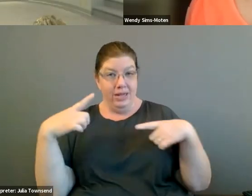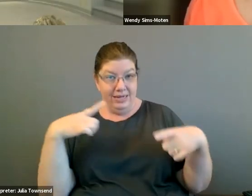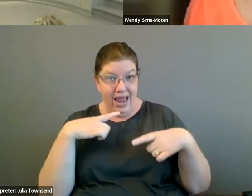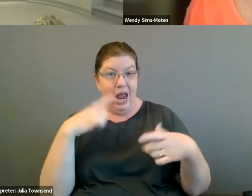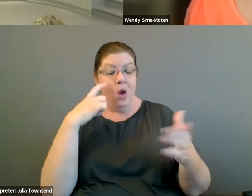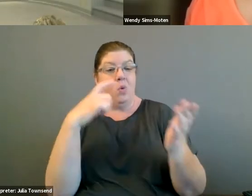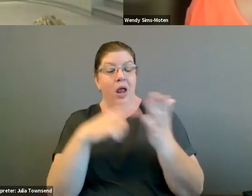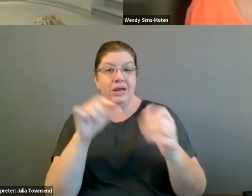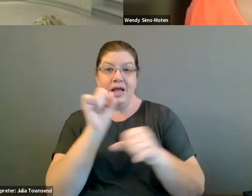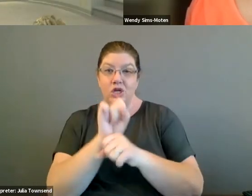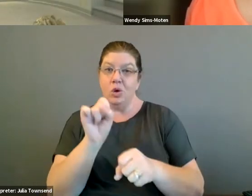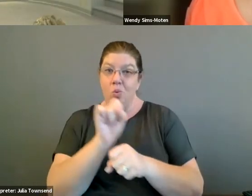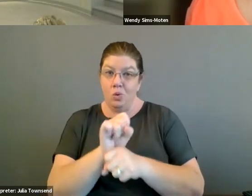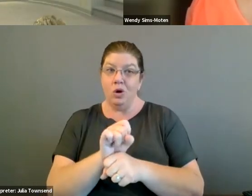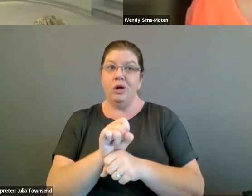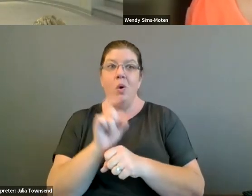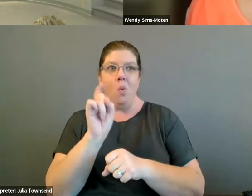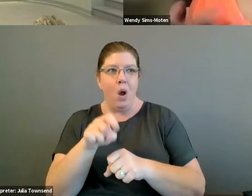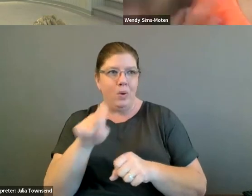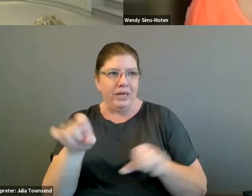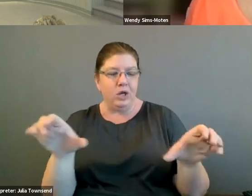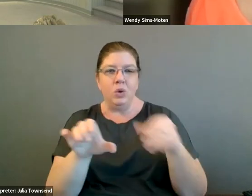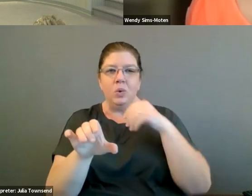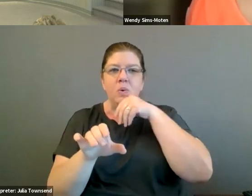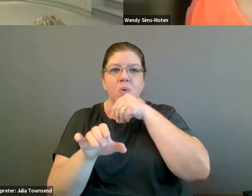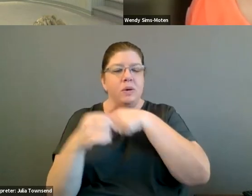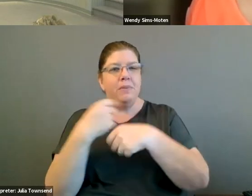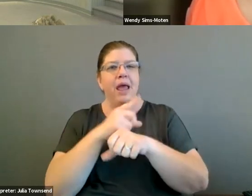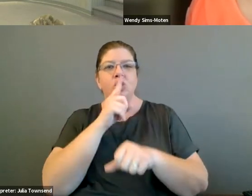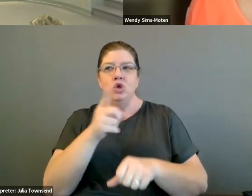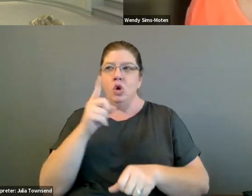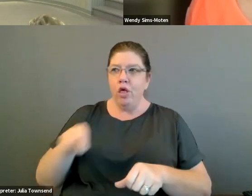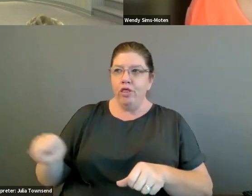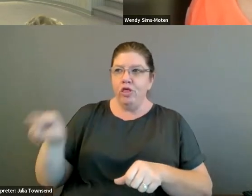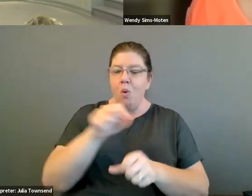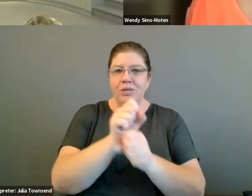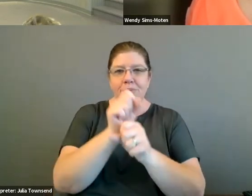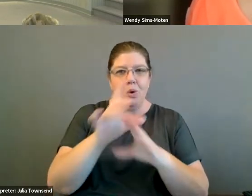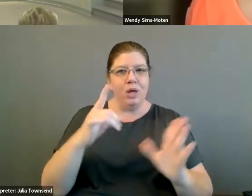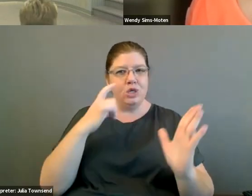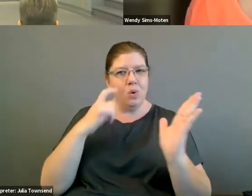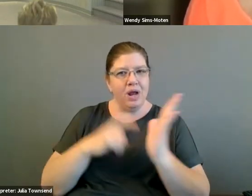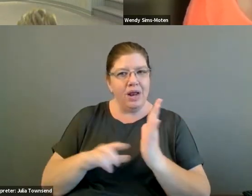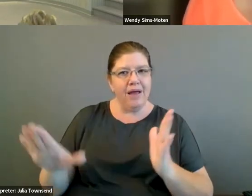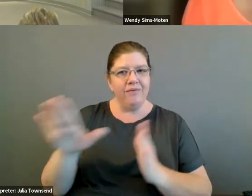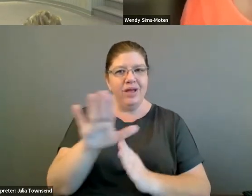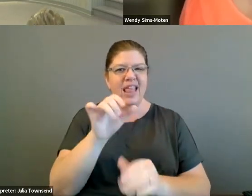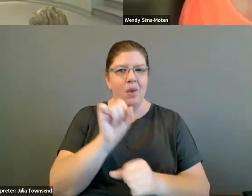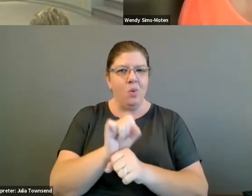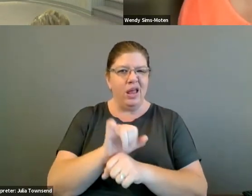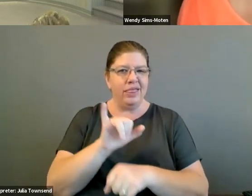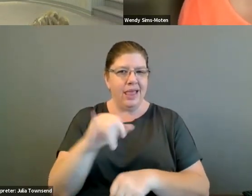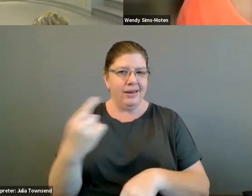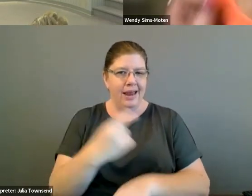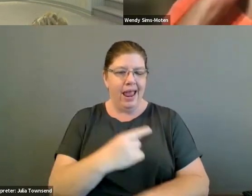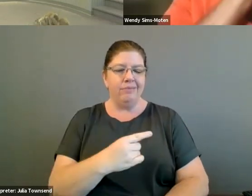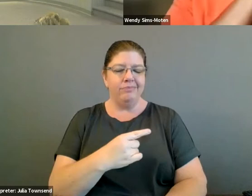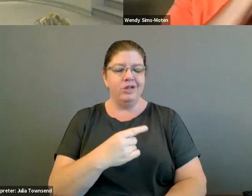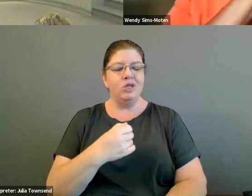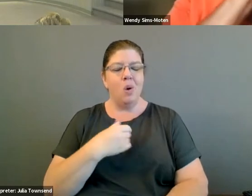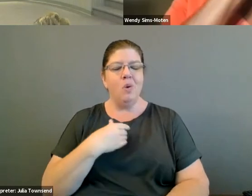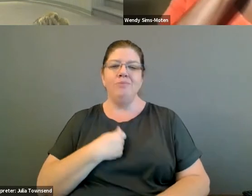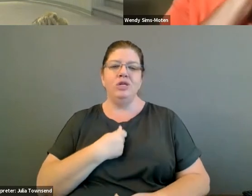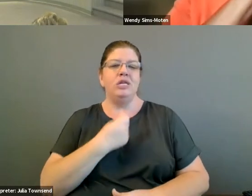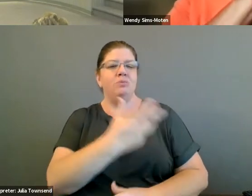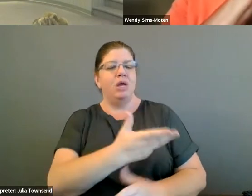work, what we need to do to make sure that the employees were recognized for their work in that day. So just expressing my gratitude